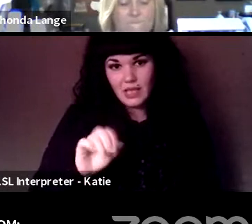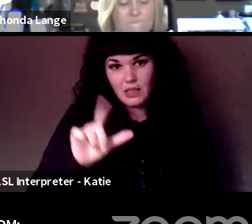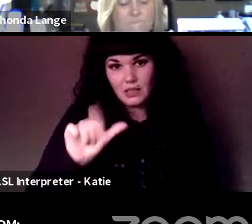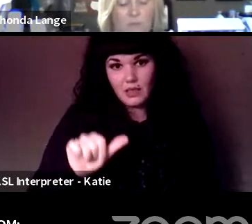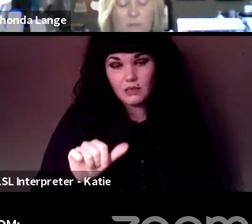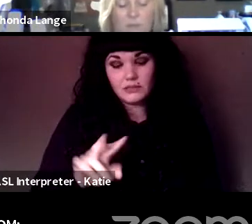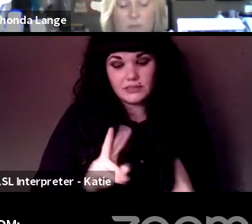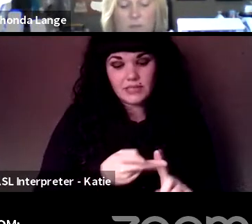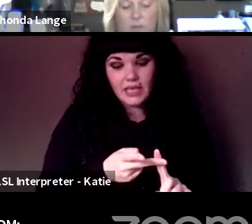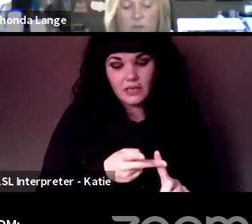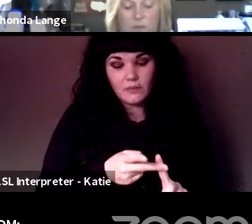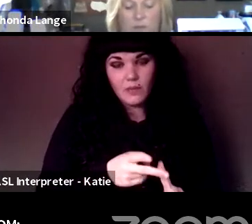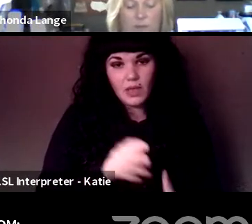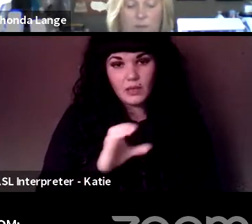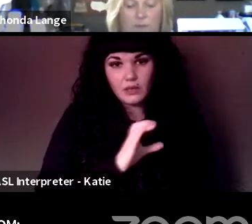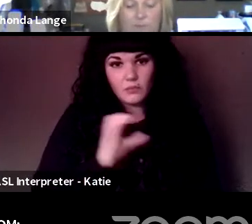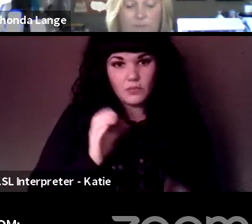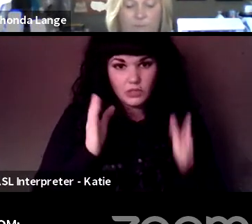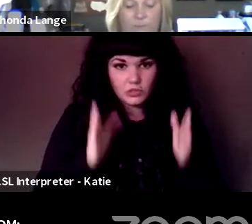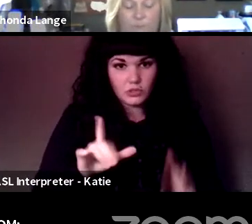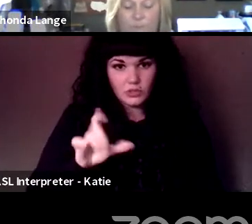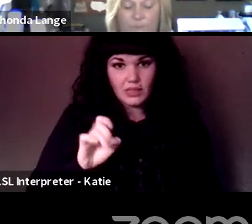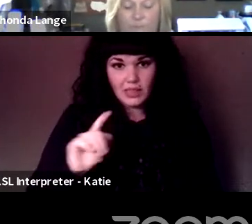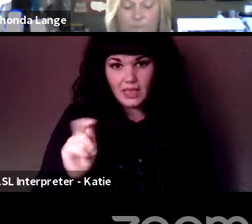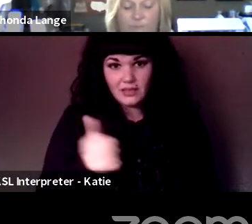discussion on the motion to amend?